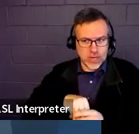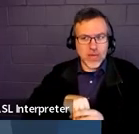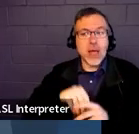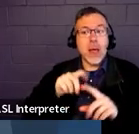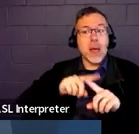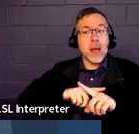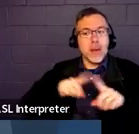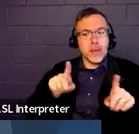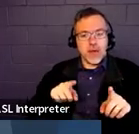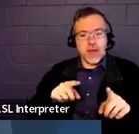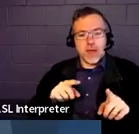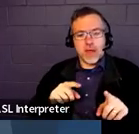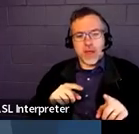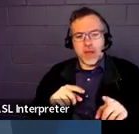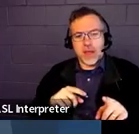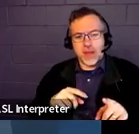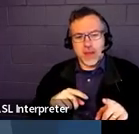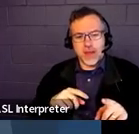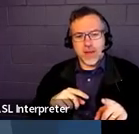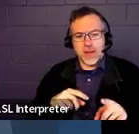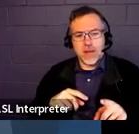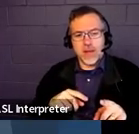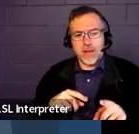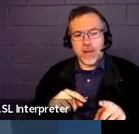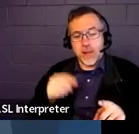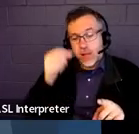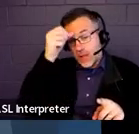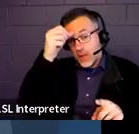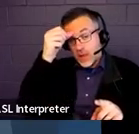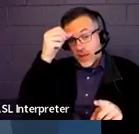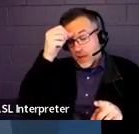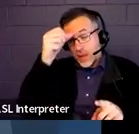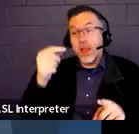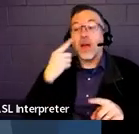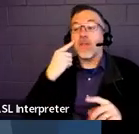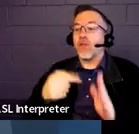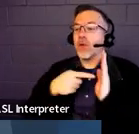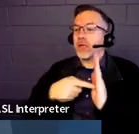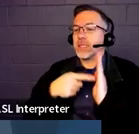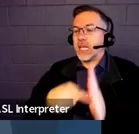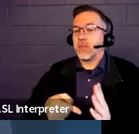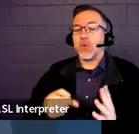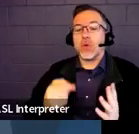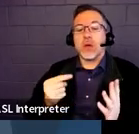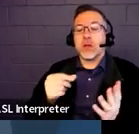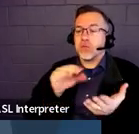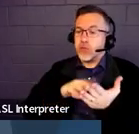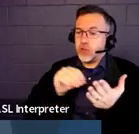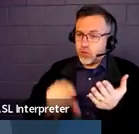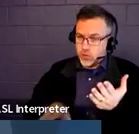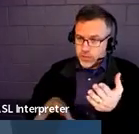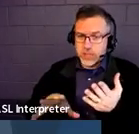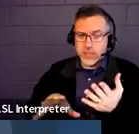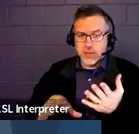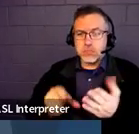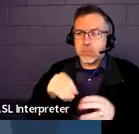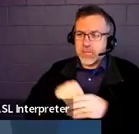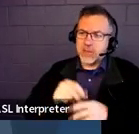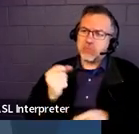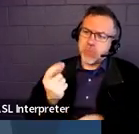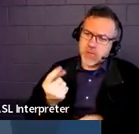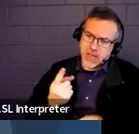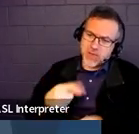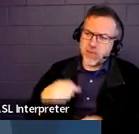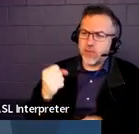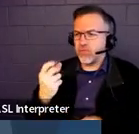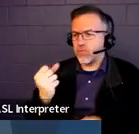weighing when we are looking, for example, at a student that's right now in 11th or 12th grade, right? And we see